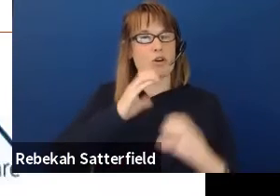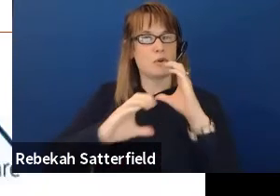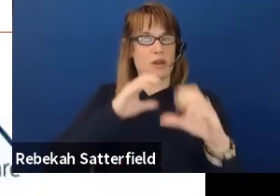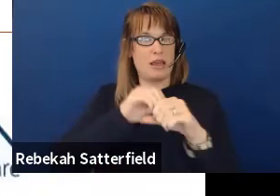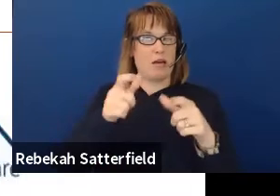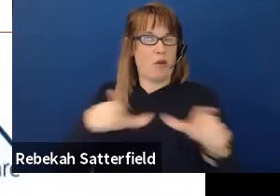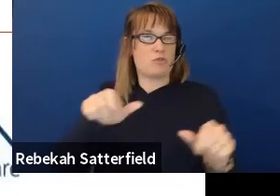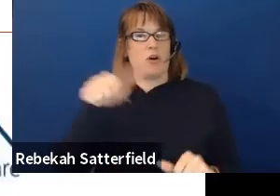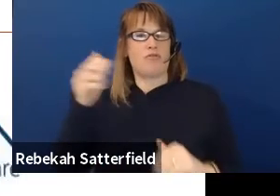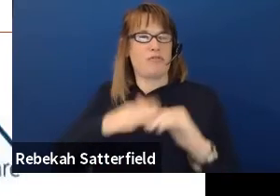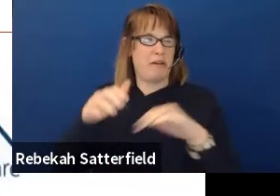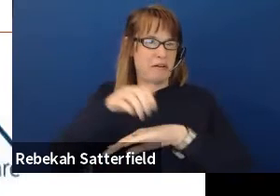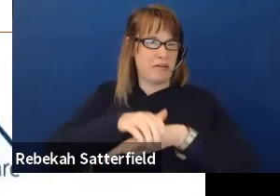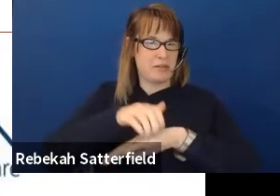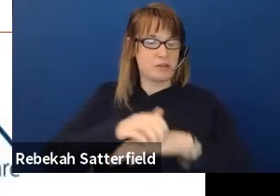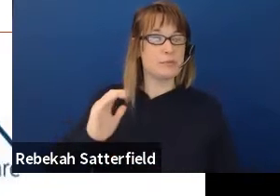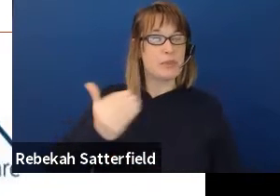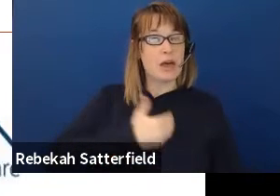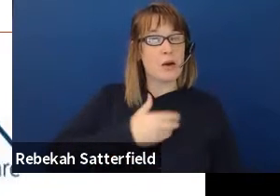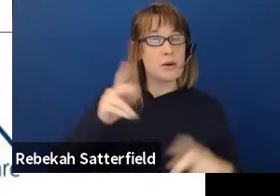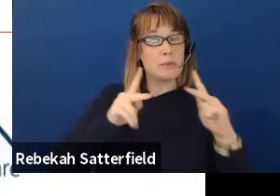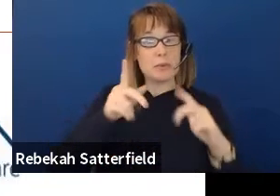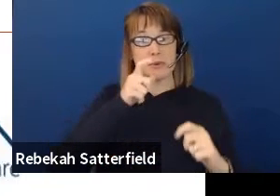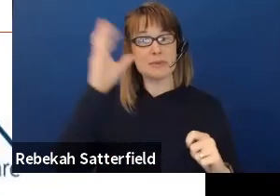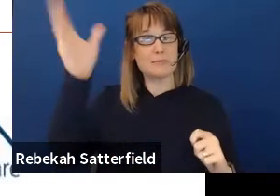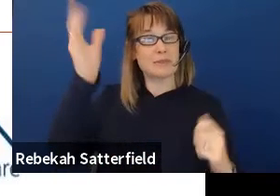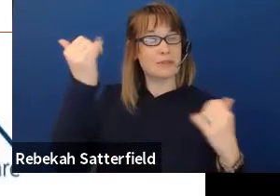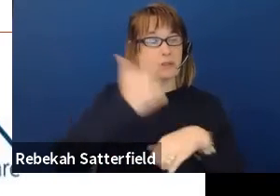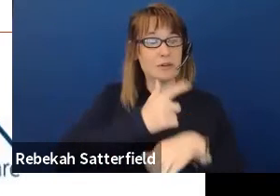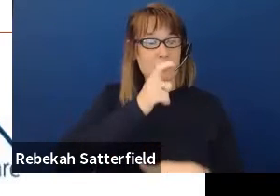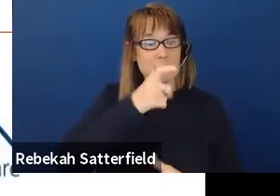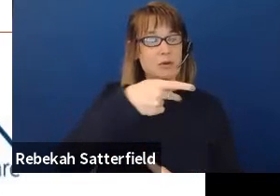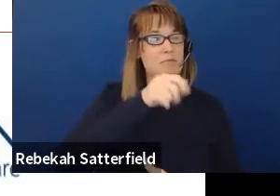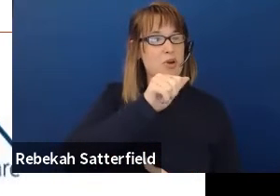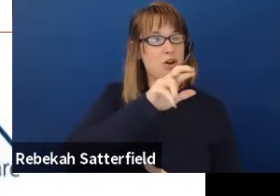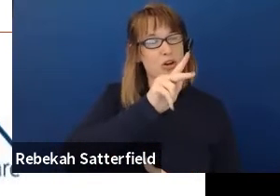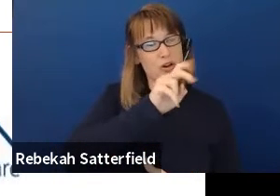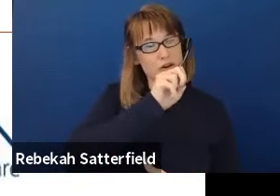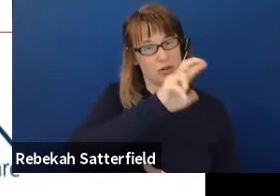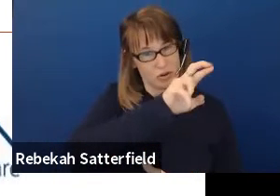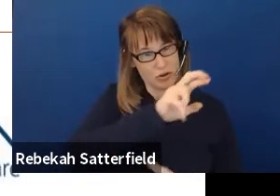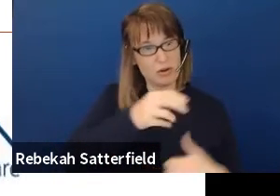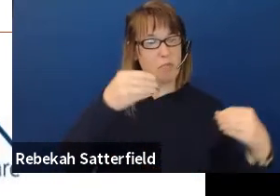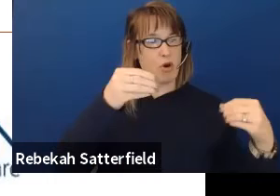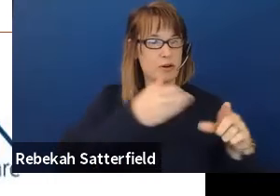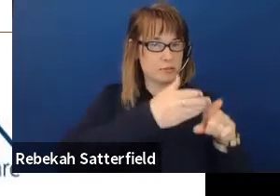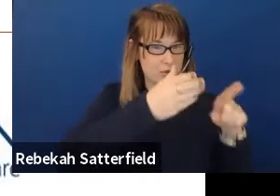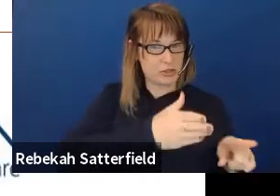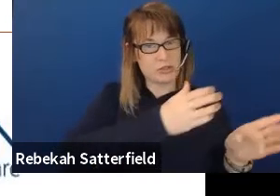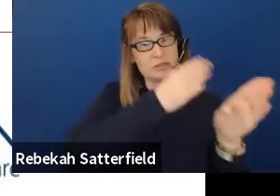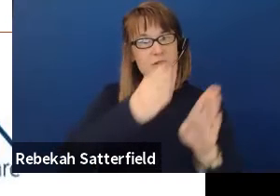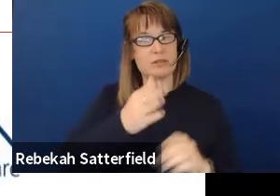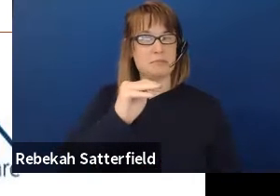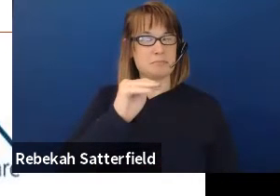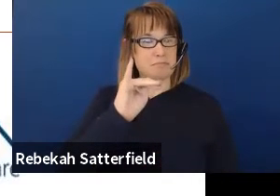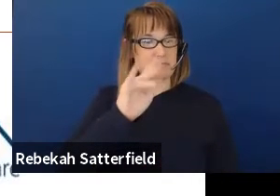Our panelists today include Parker, Marketing Specialist at Stratus Video, Mike, a Director of Solutions Engineering at